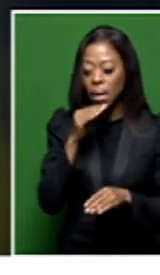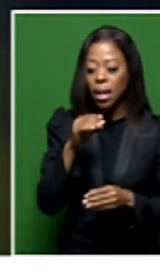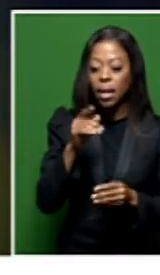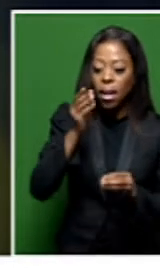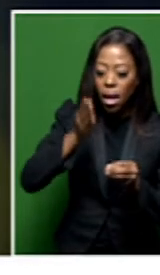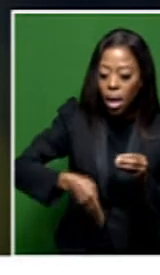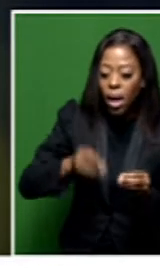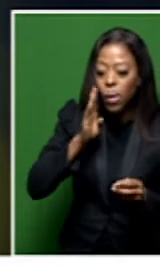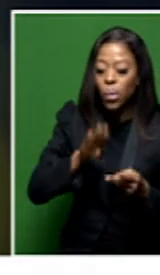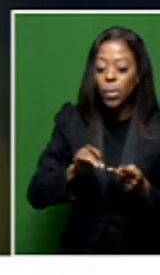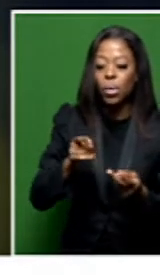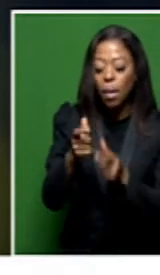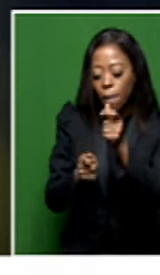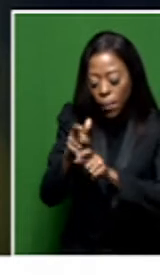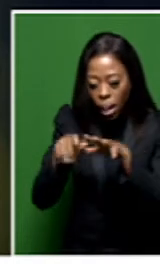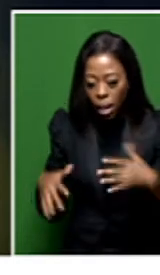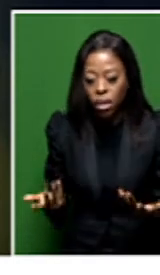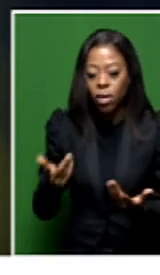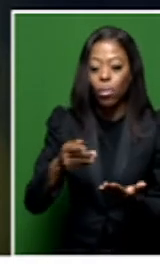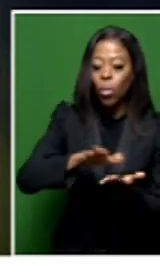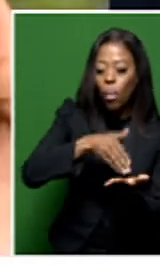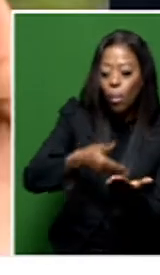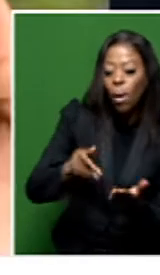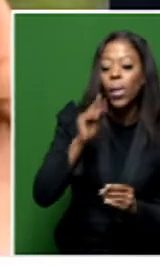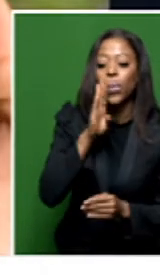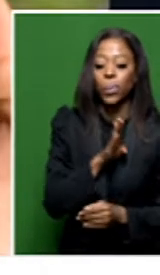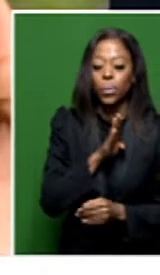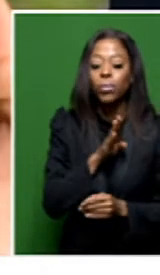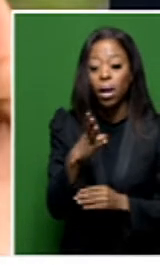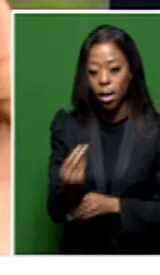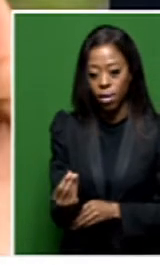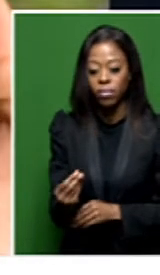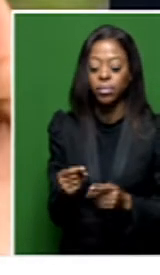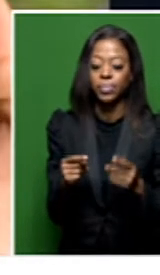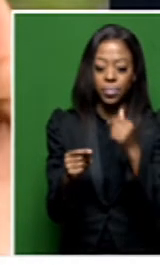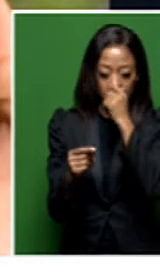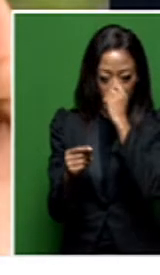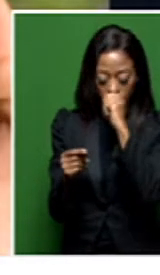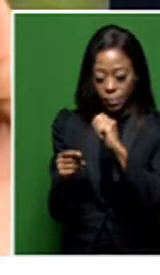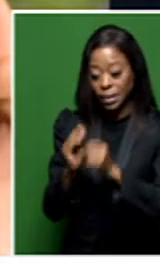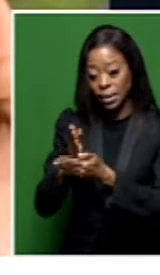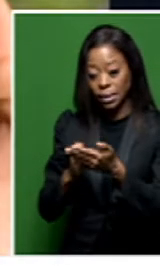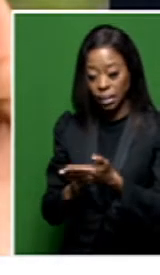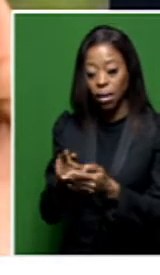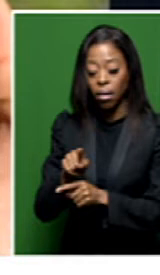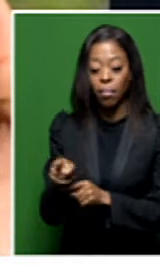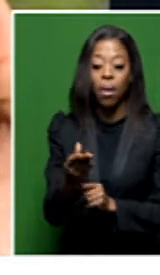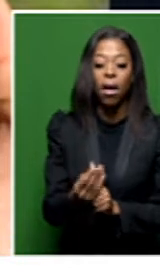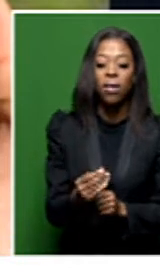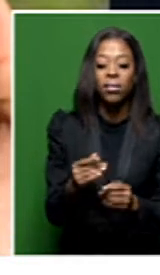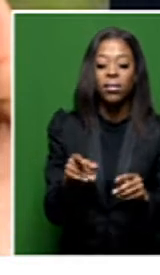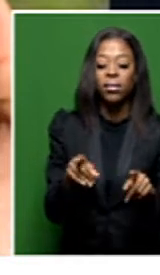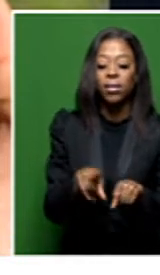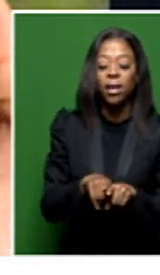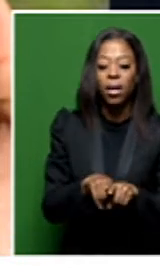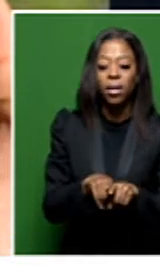no milk, there's no butter. So they're plain vegan recipes. And I also have recipes that that take